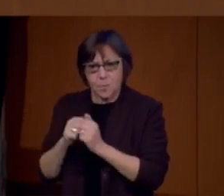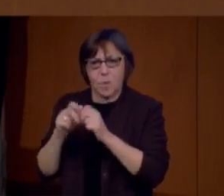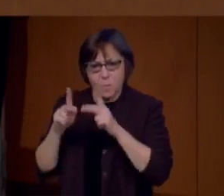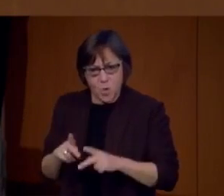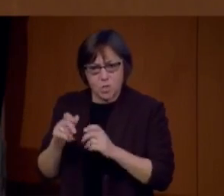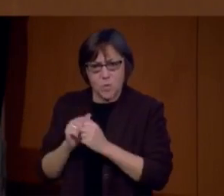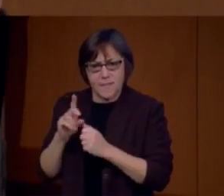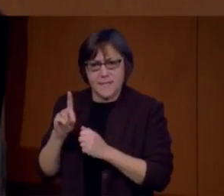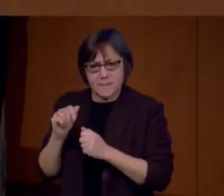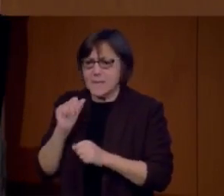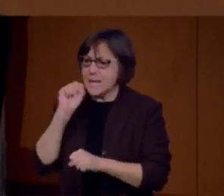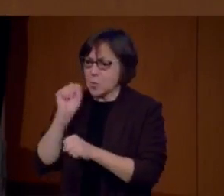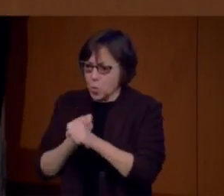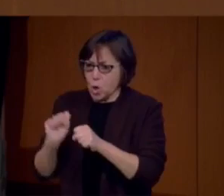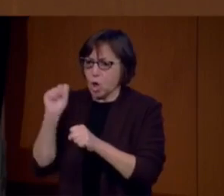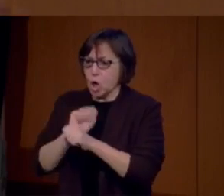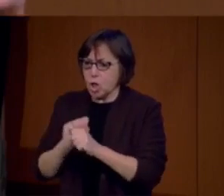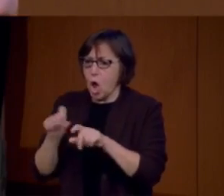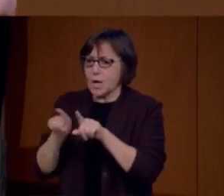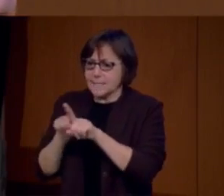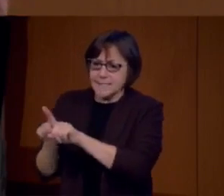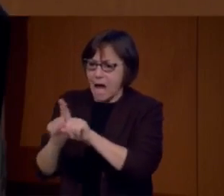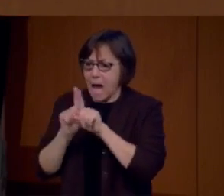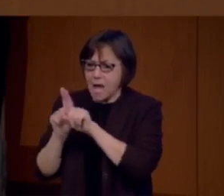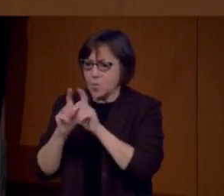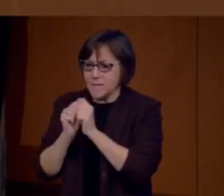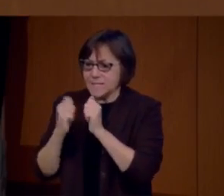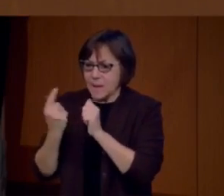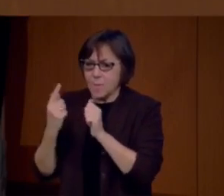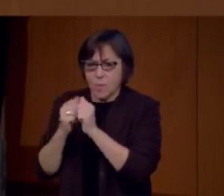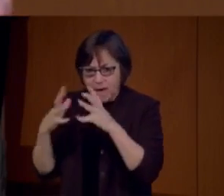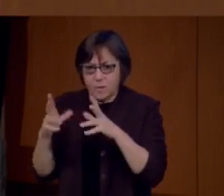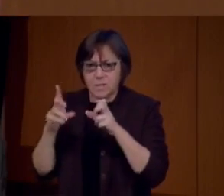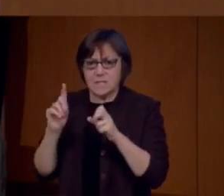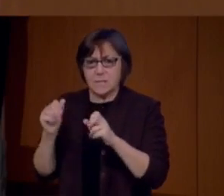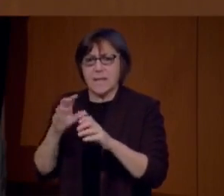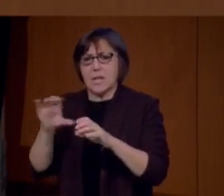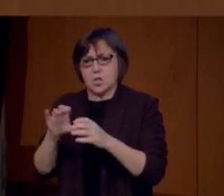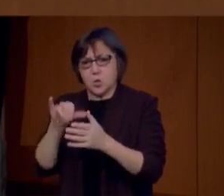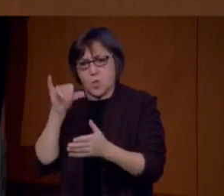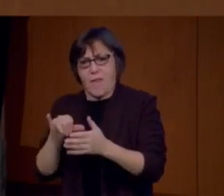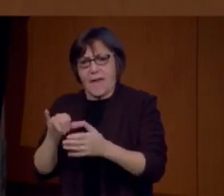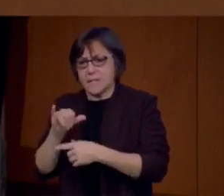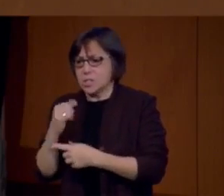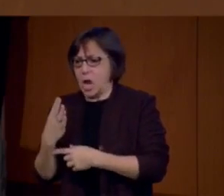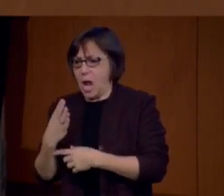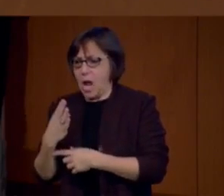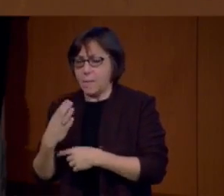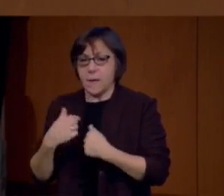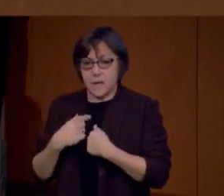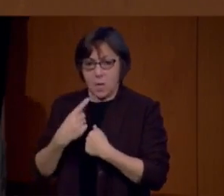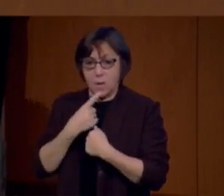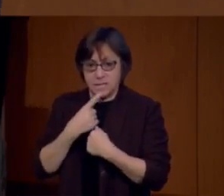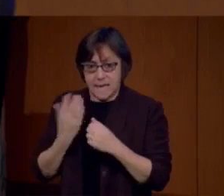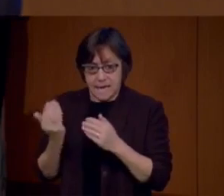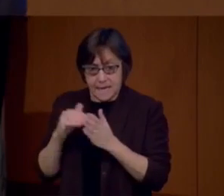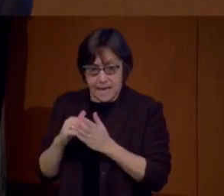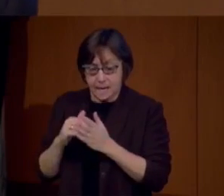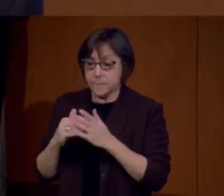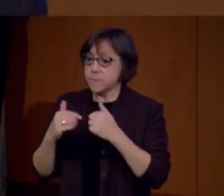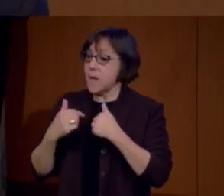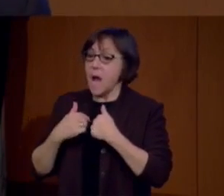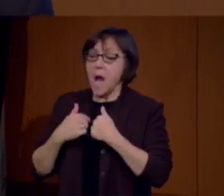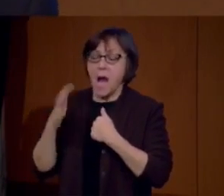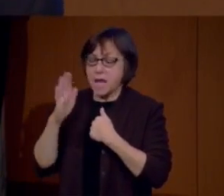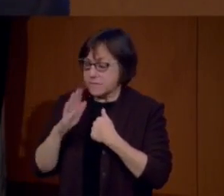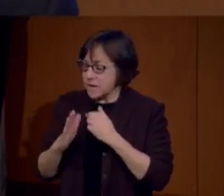work right alongside someone without a disability and do that job. And I want to say at the beginning, I have never